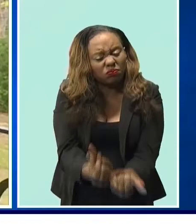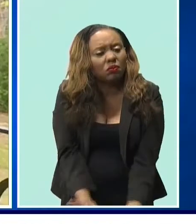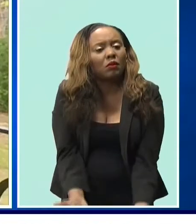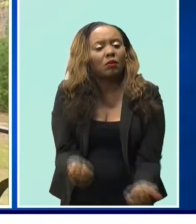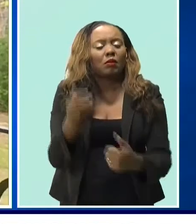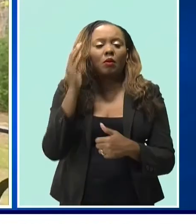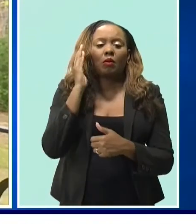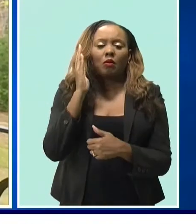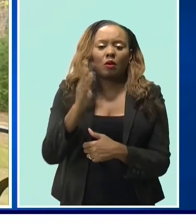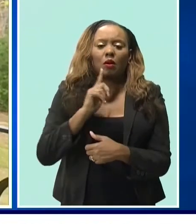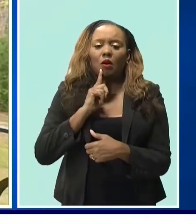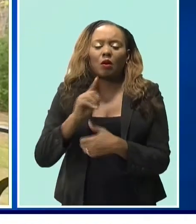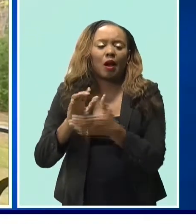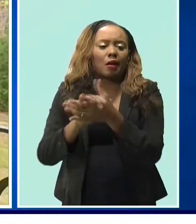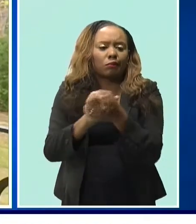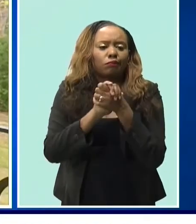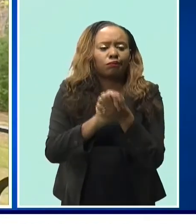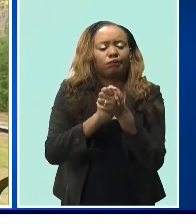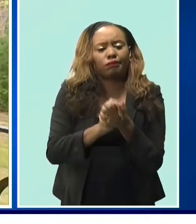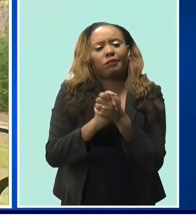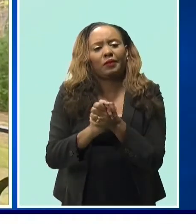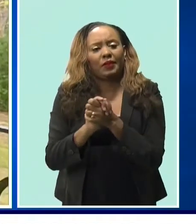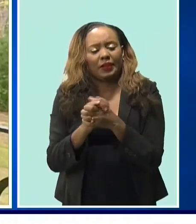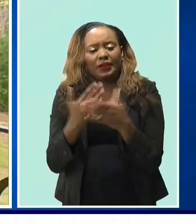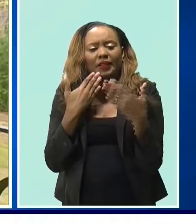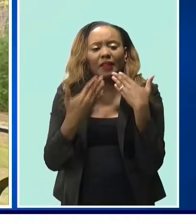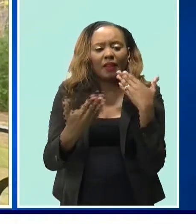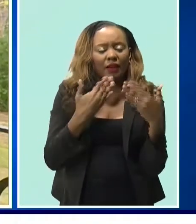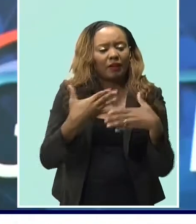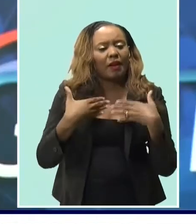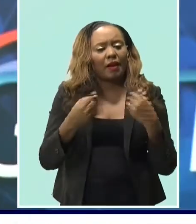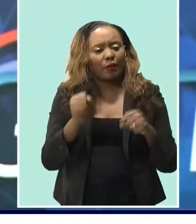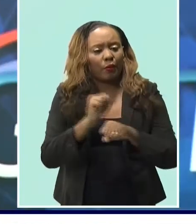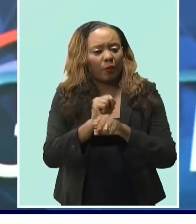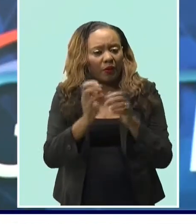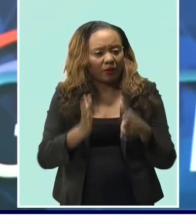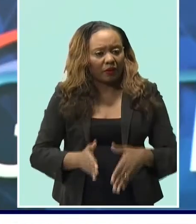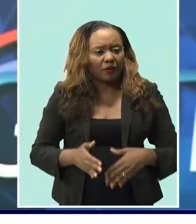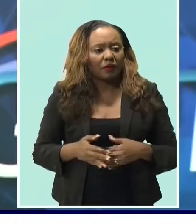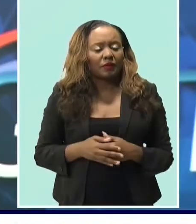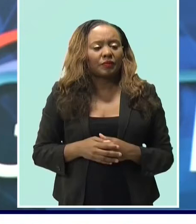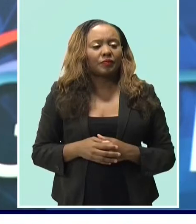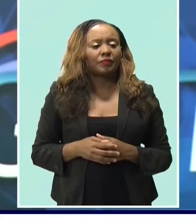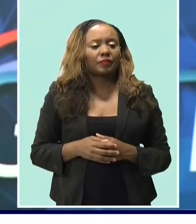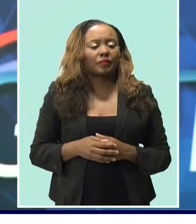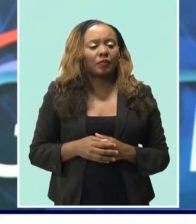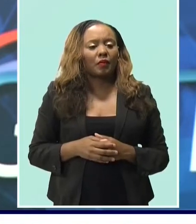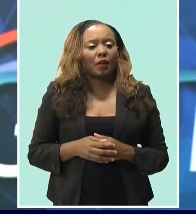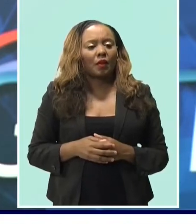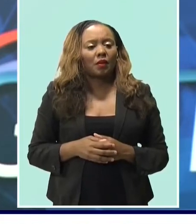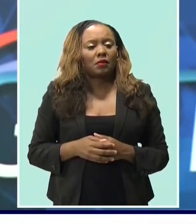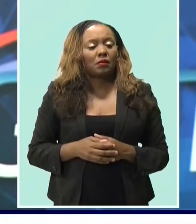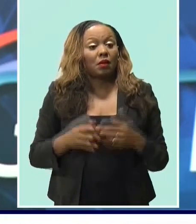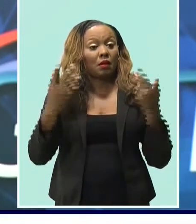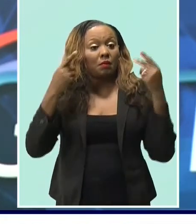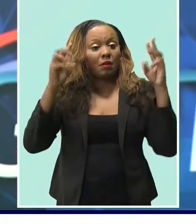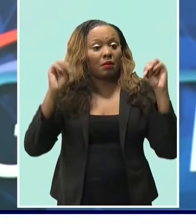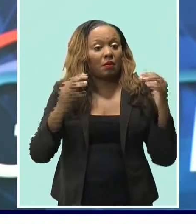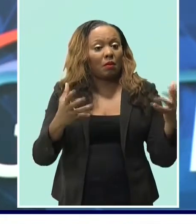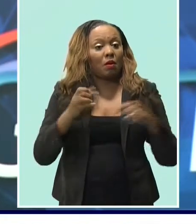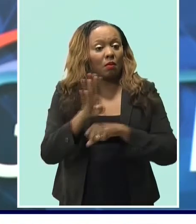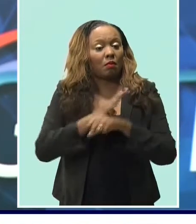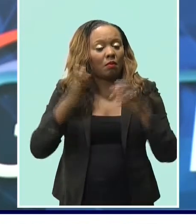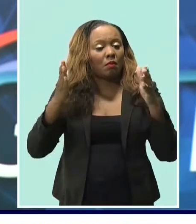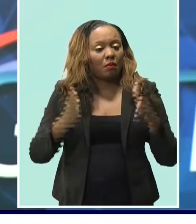way, an appreciable form of saying thank you to you. The Prime Minister has also called on Barbadians to do